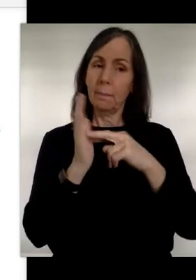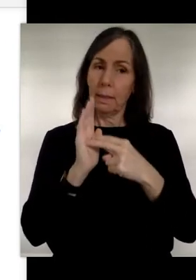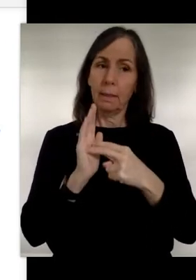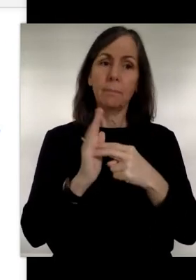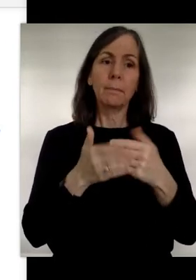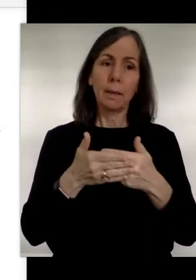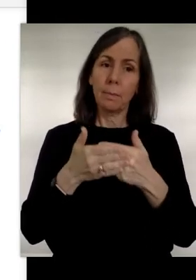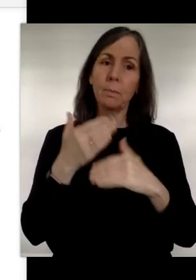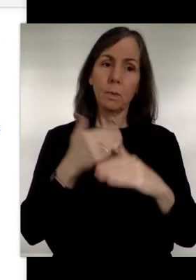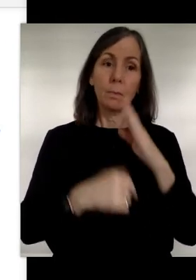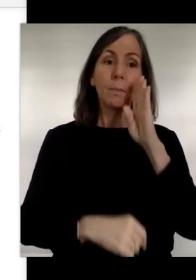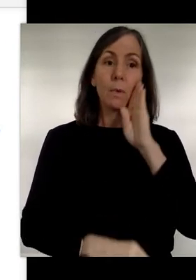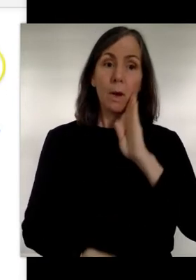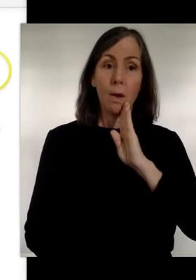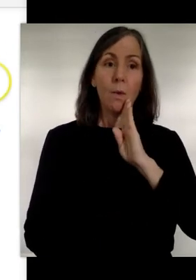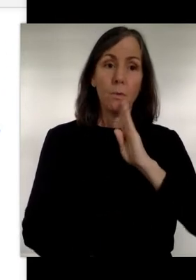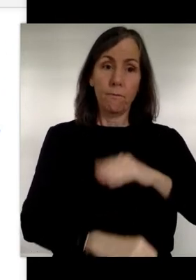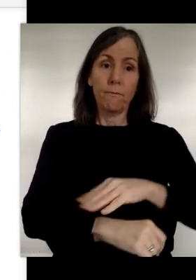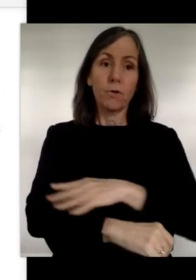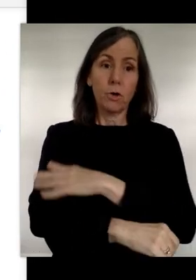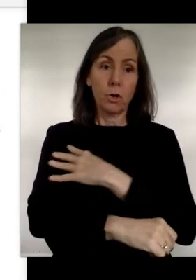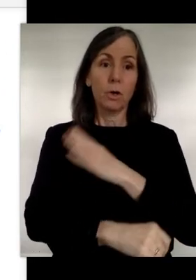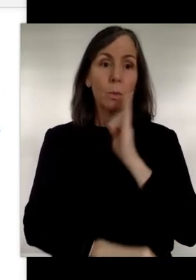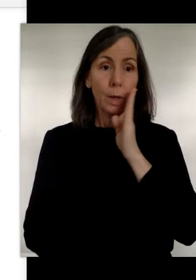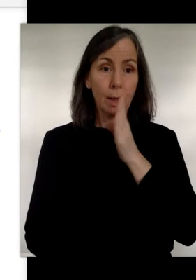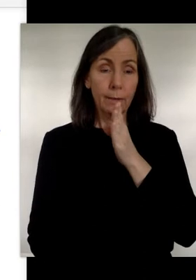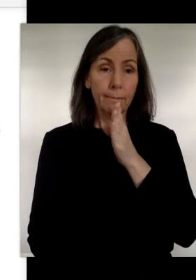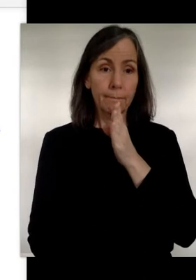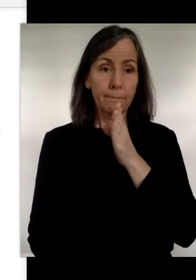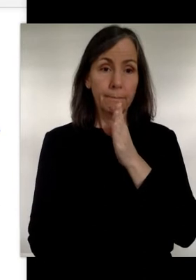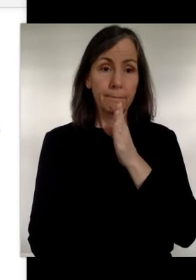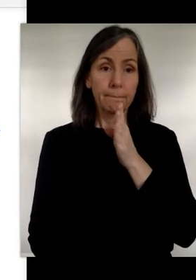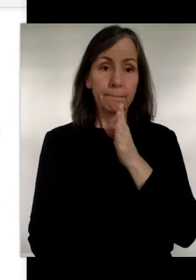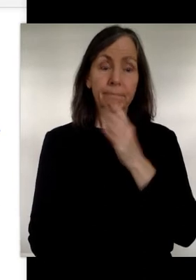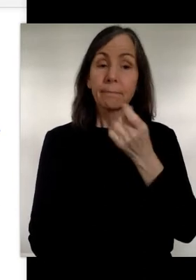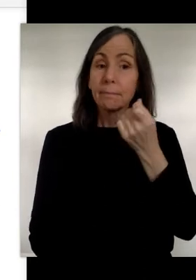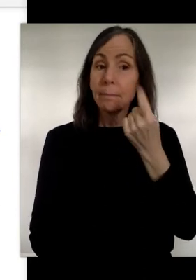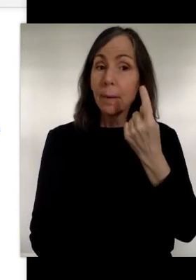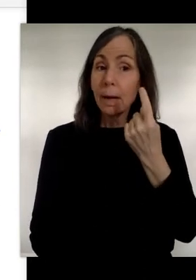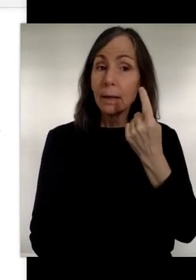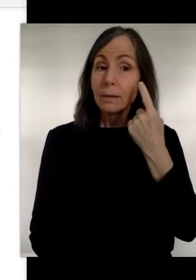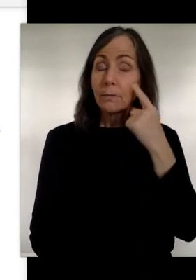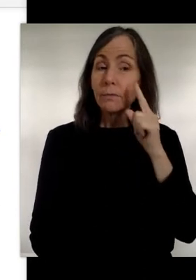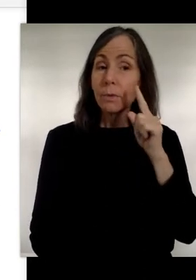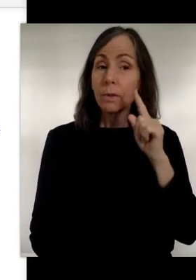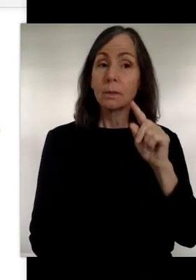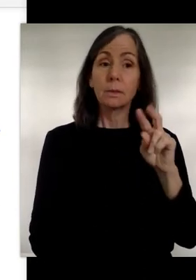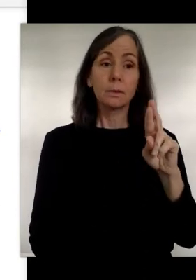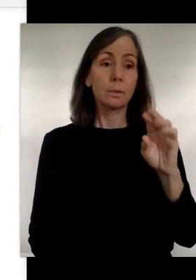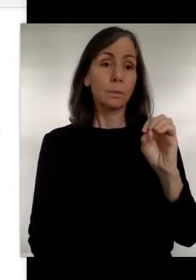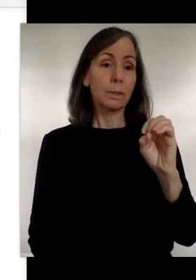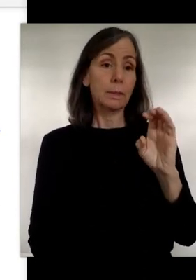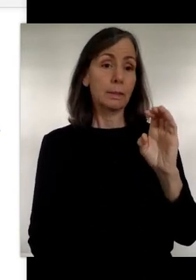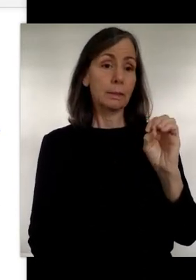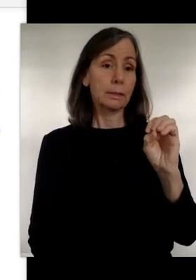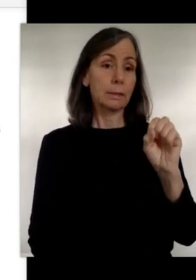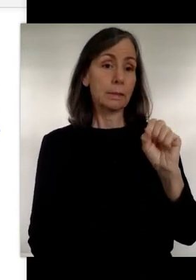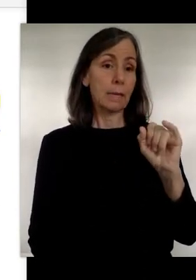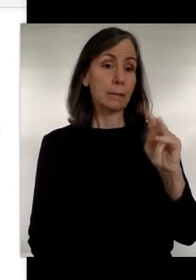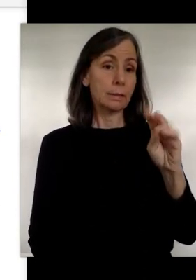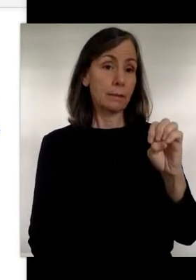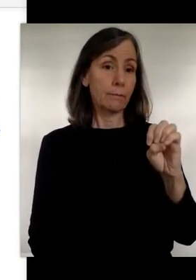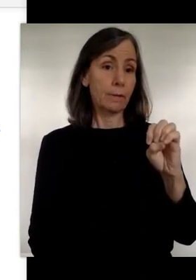brown fur. On the other hand, there's only one genotype for the recessive white